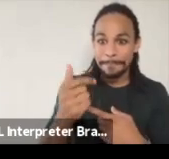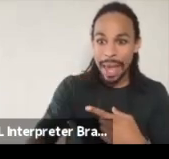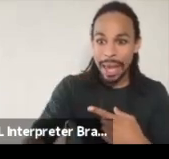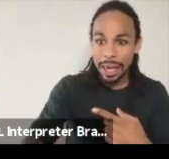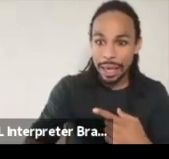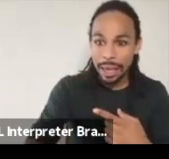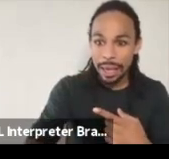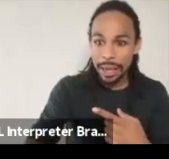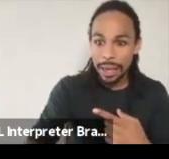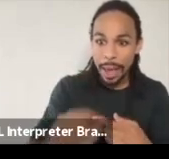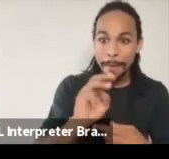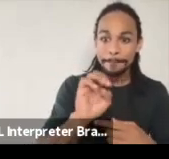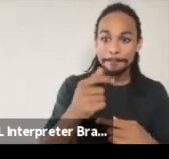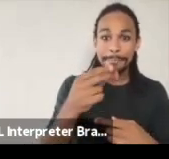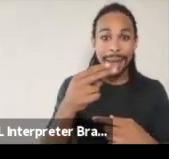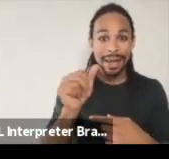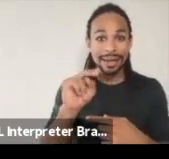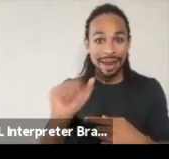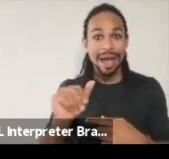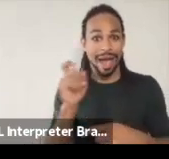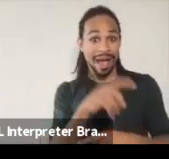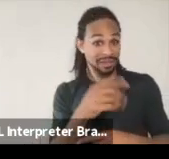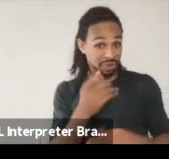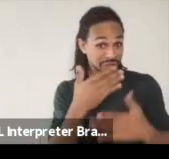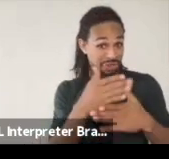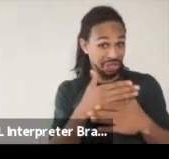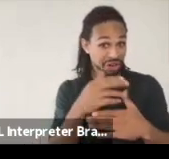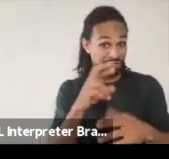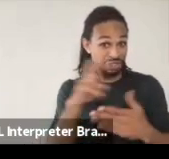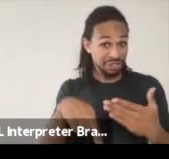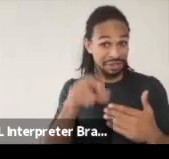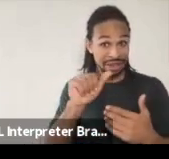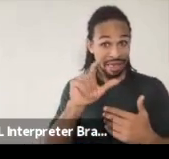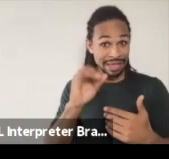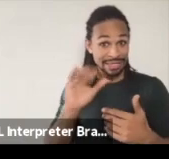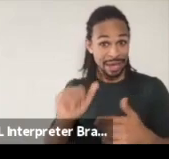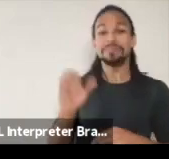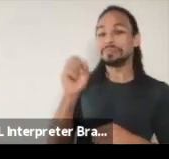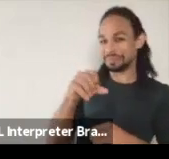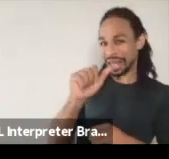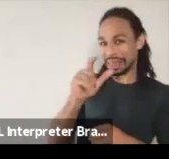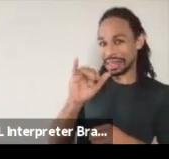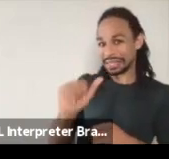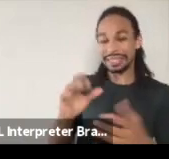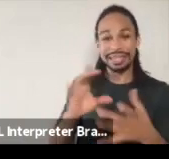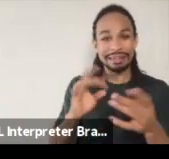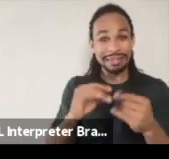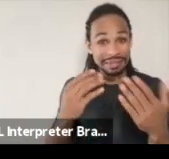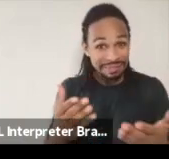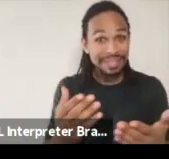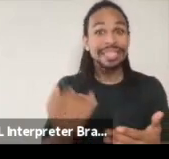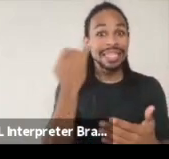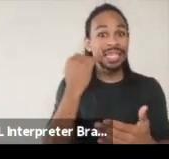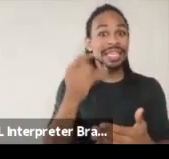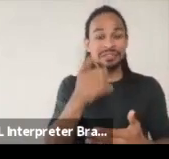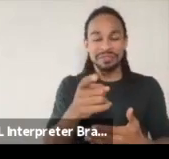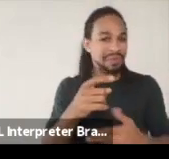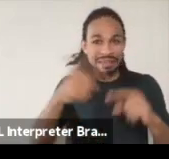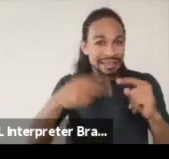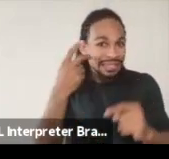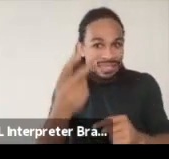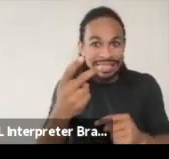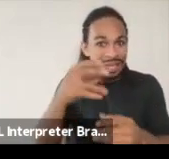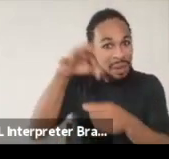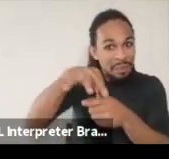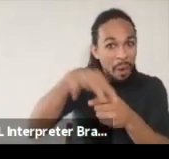Happily, yeah. So for folks who may not be looking at the poll results, we've got about 51